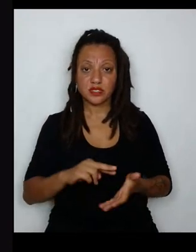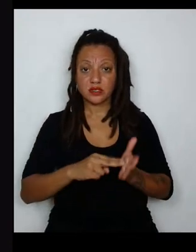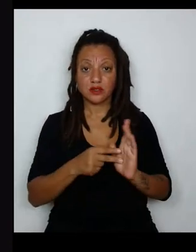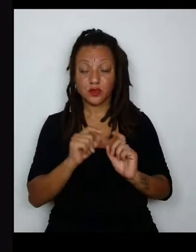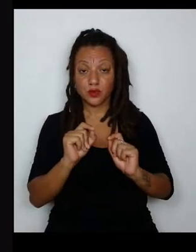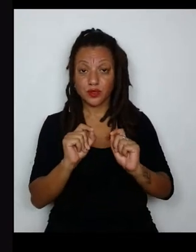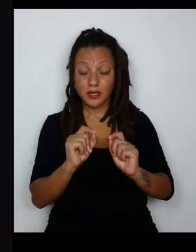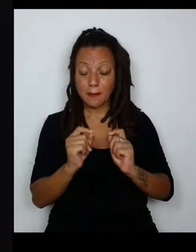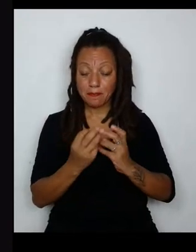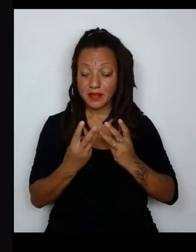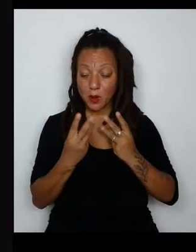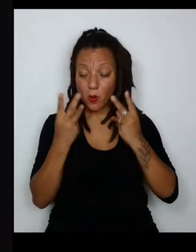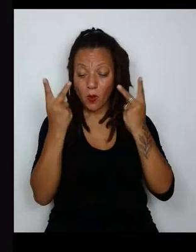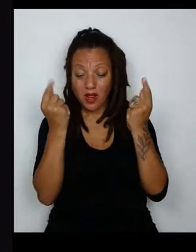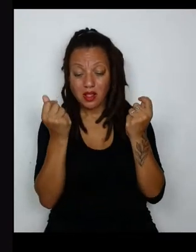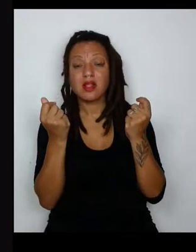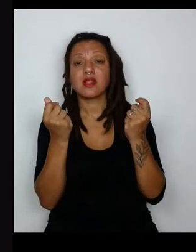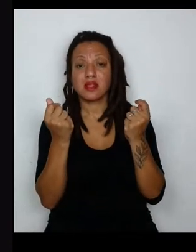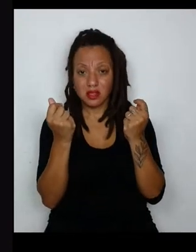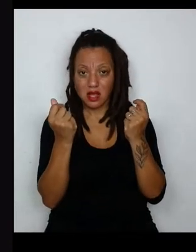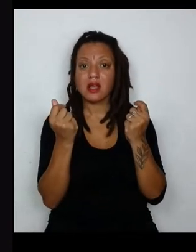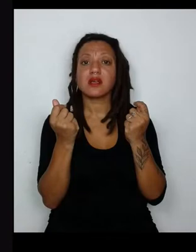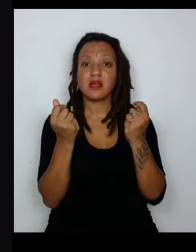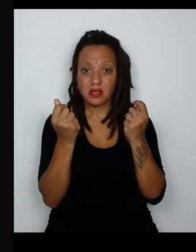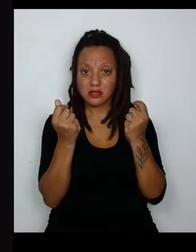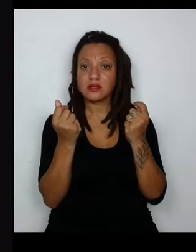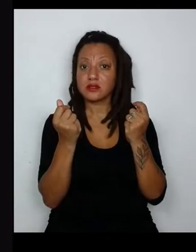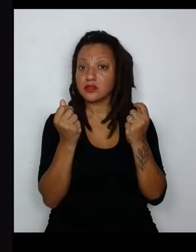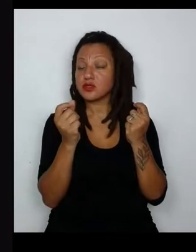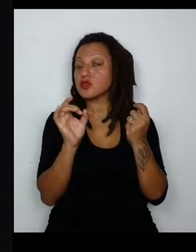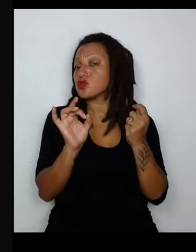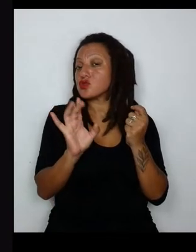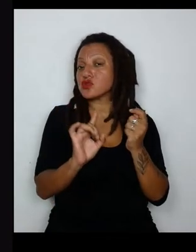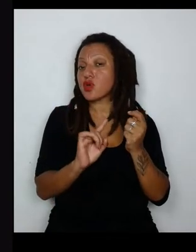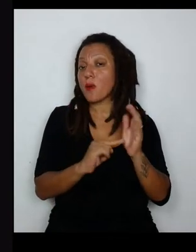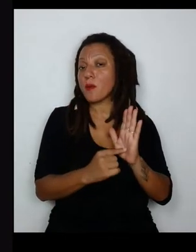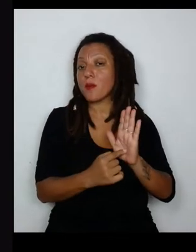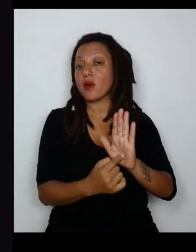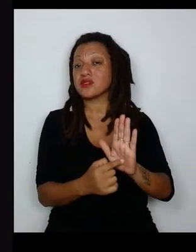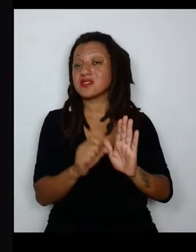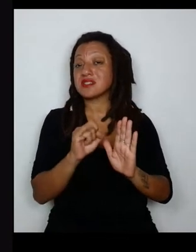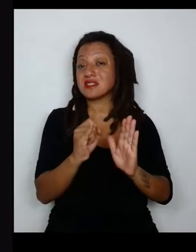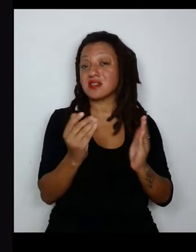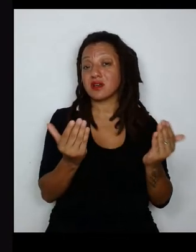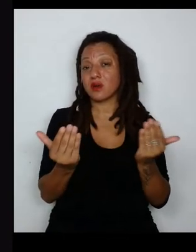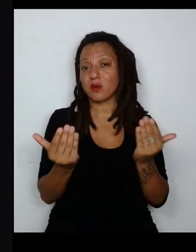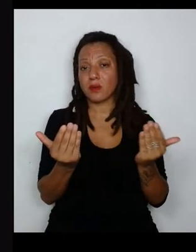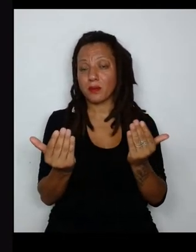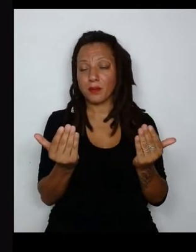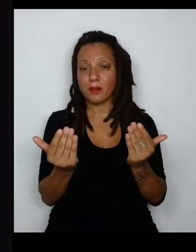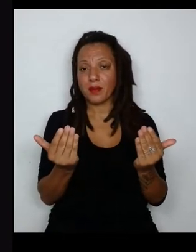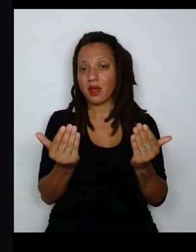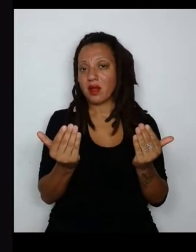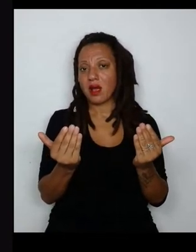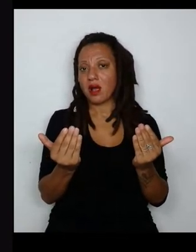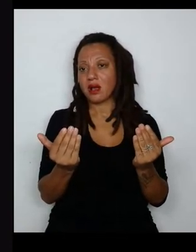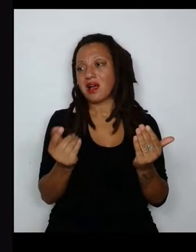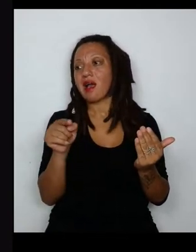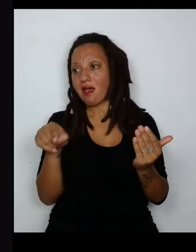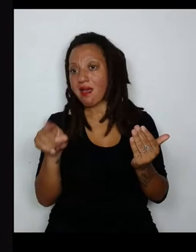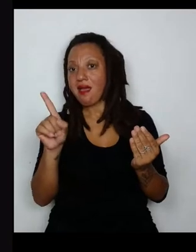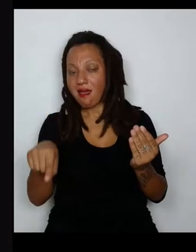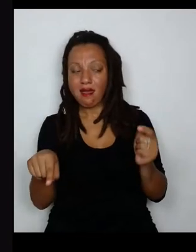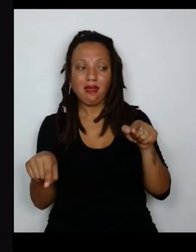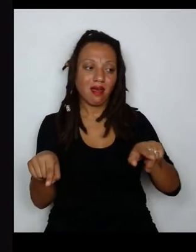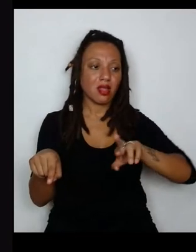contrast to or in comparison with that which it is not end quote but it